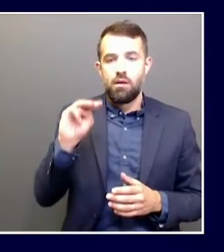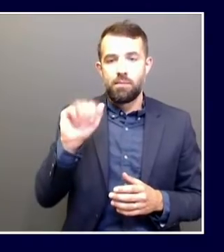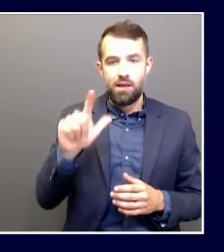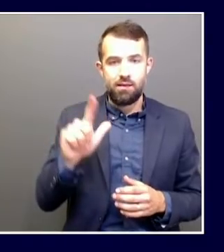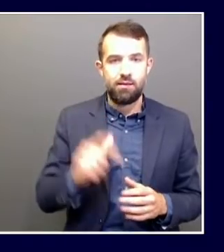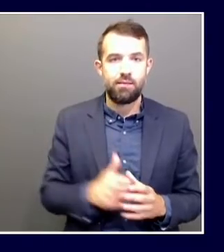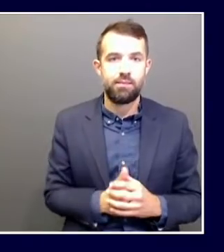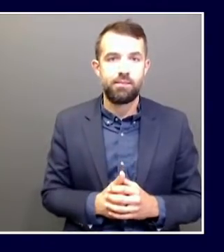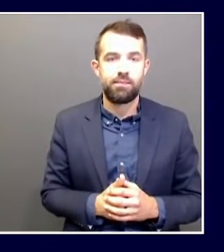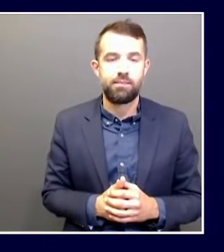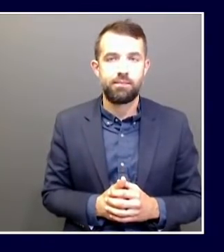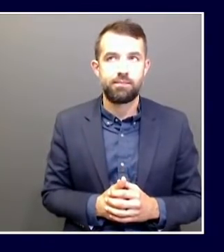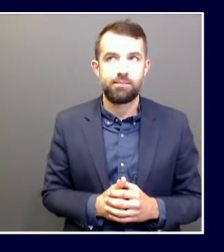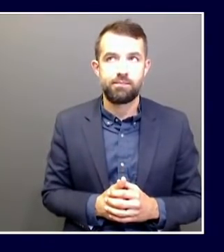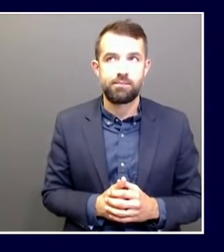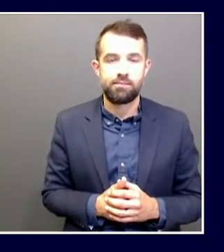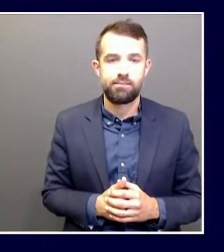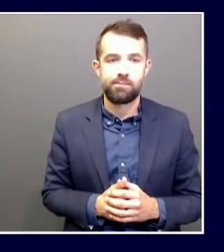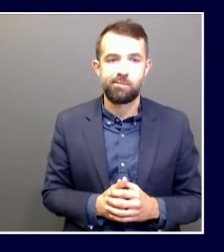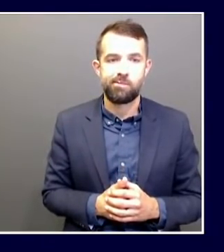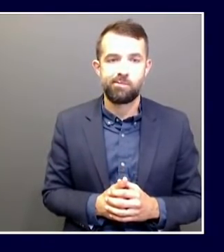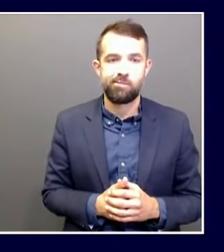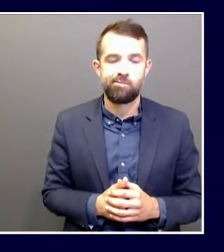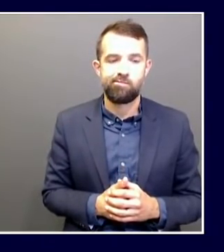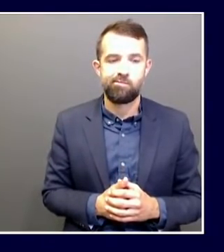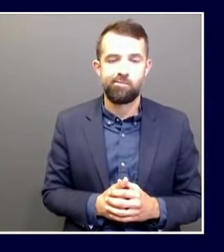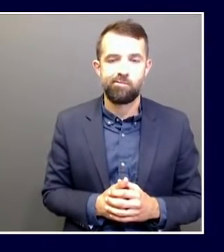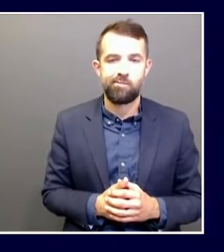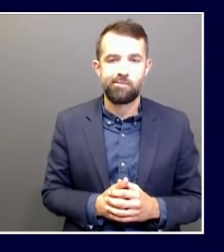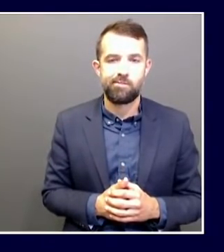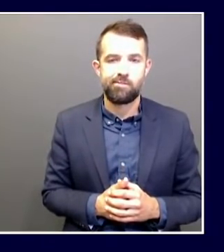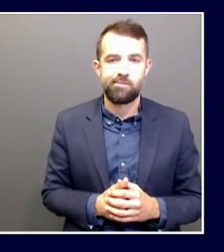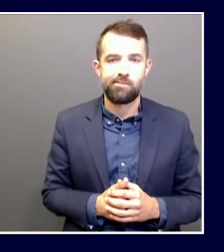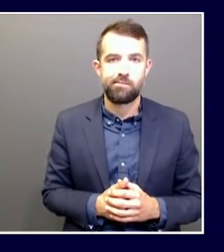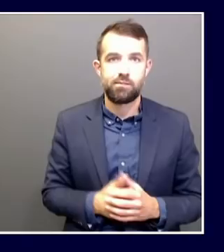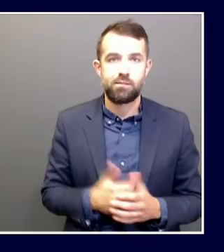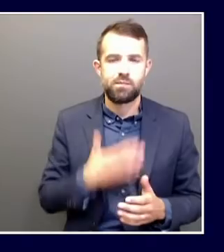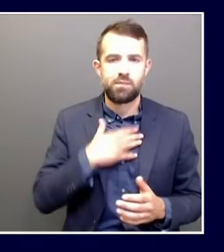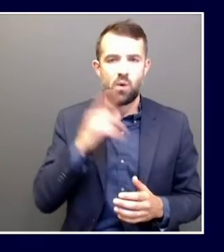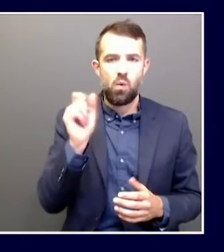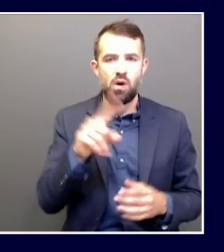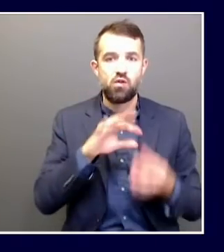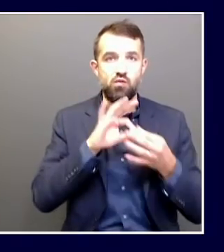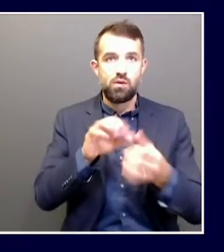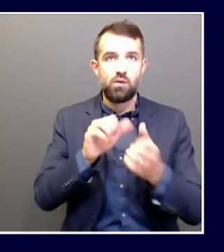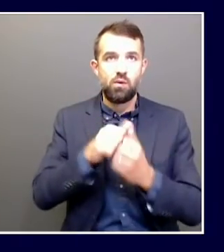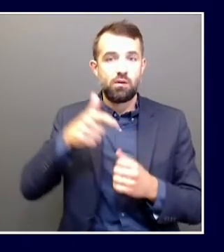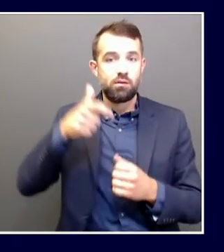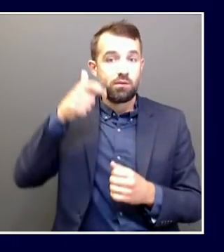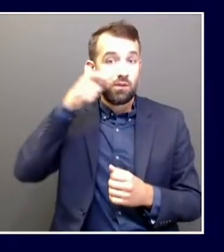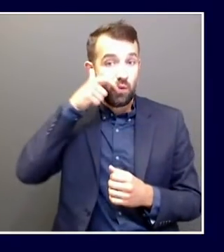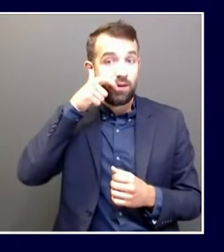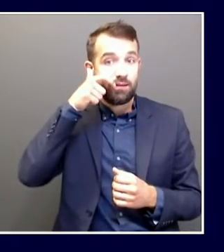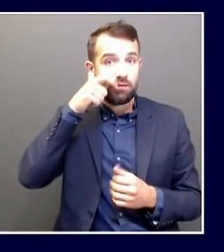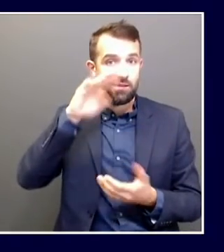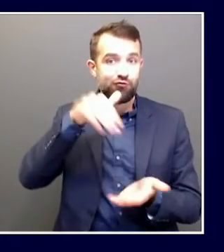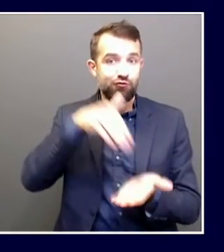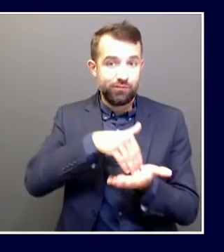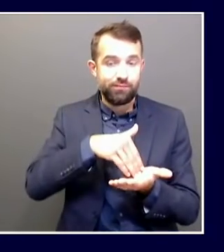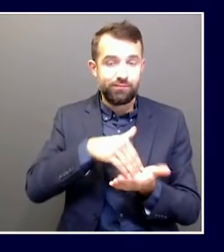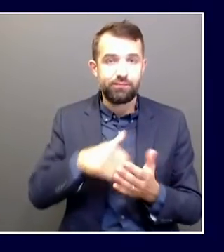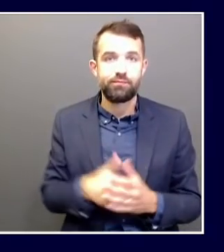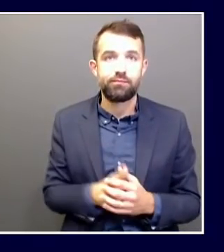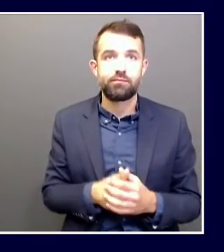Thank you, Dr. Shah. My questions are about the call center and vaccination website that was launched earlier this year. We